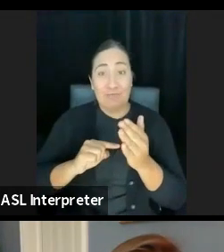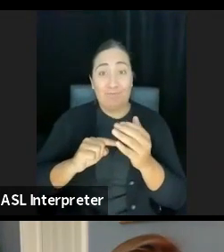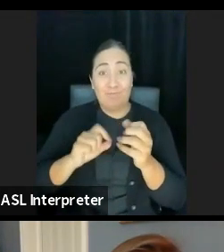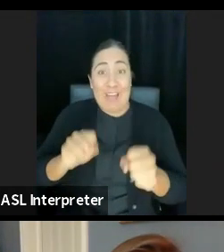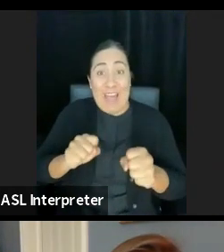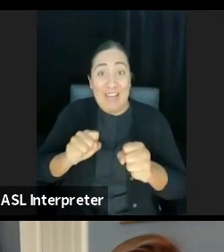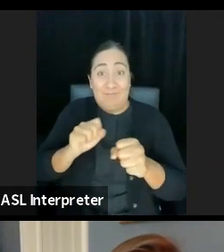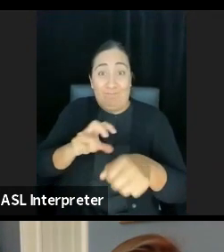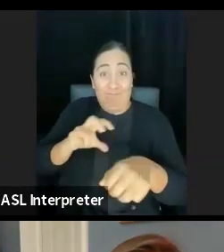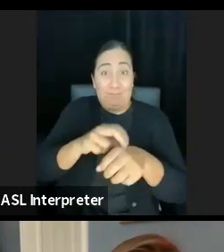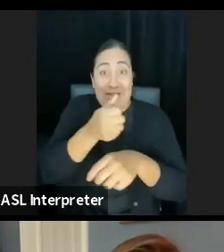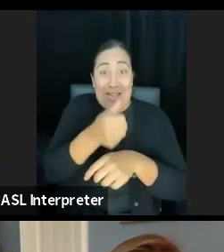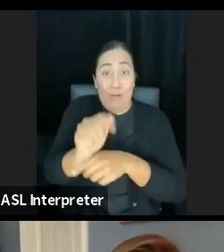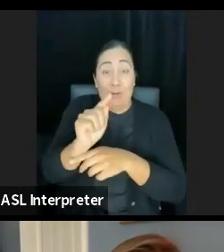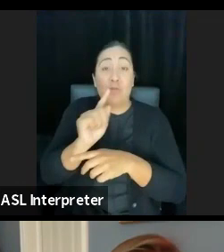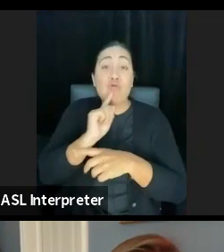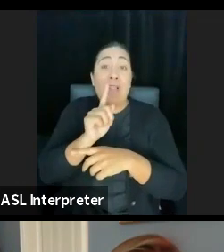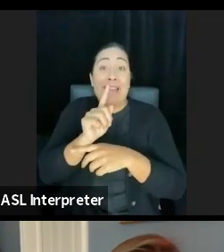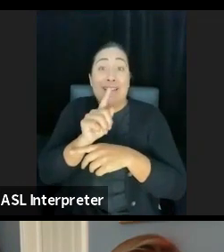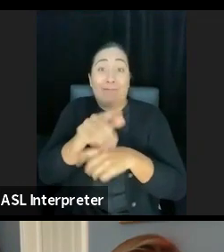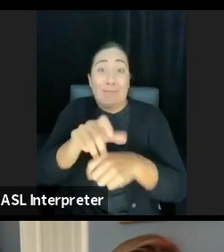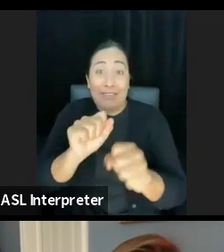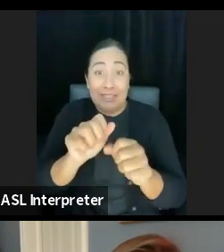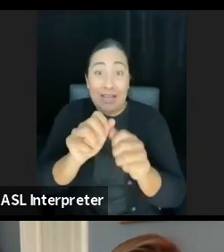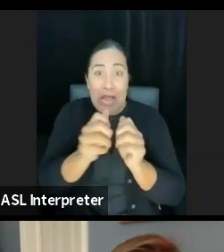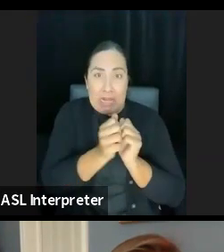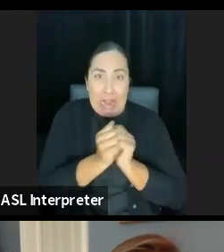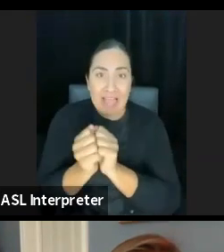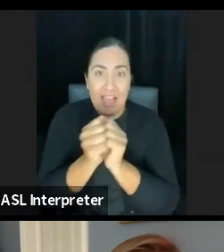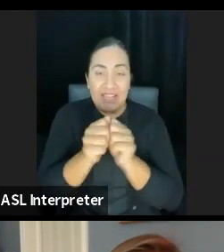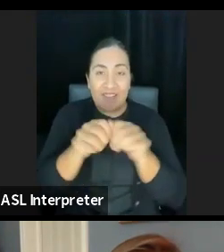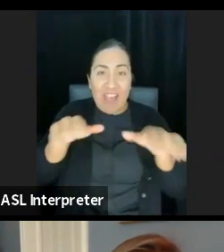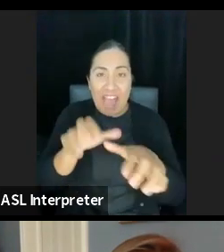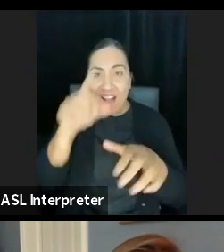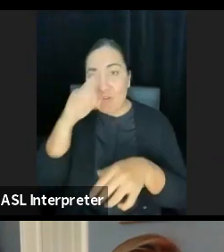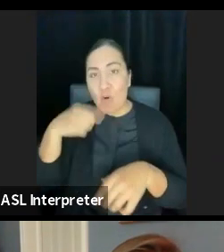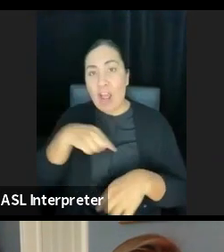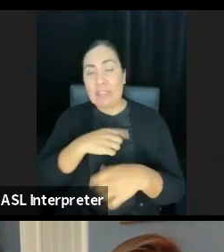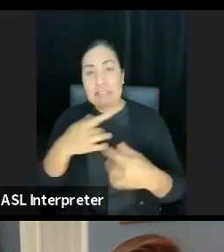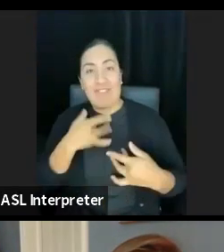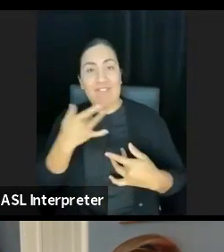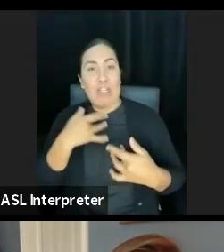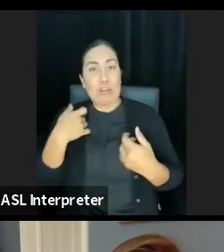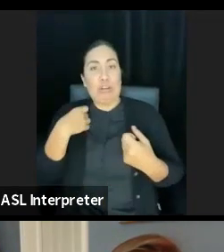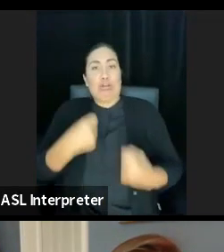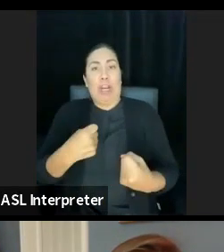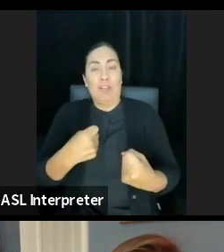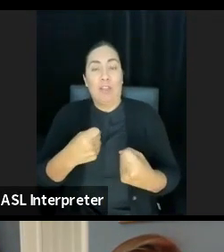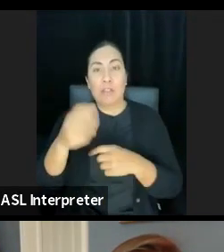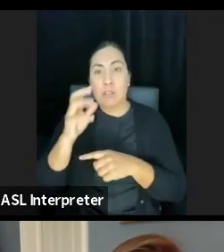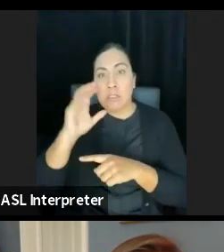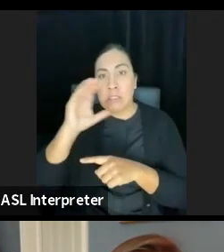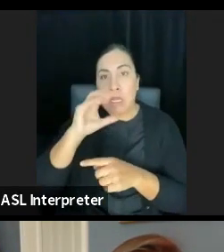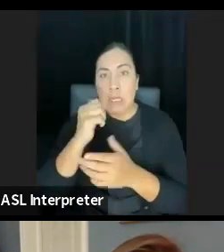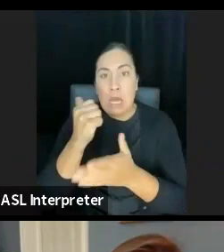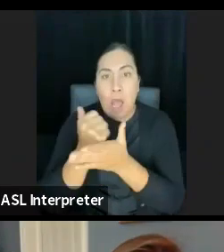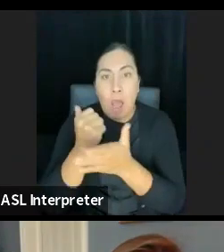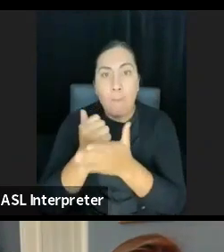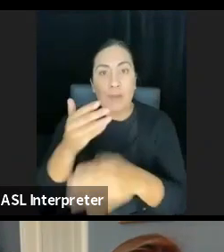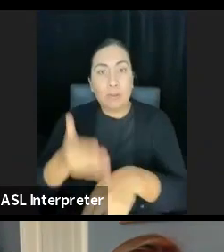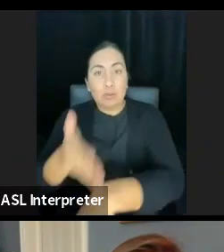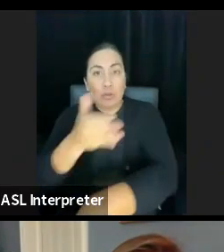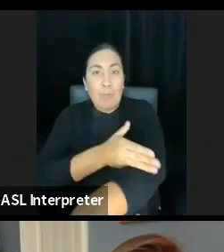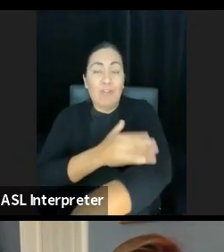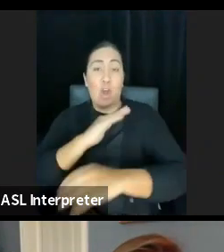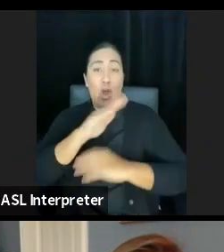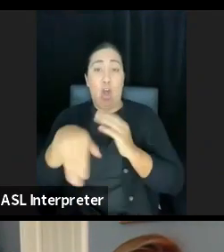takes a collective act for us to feel strength and for us to seek health and to improve. All of